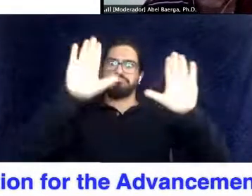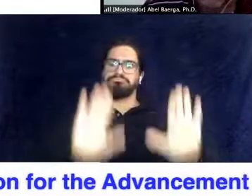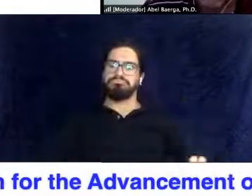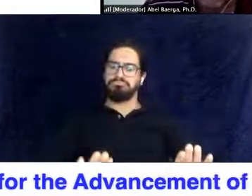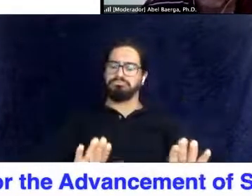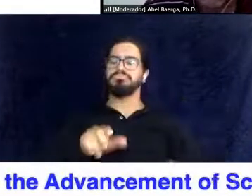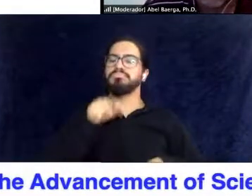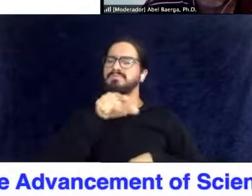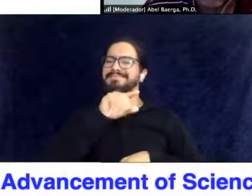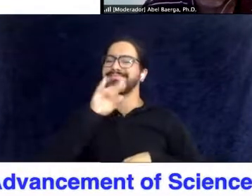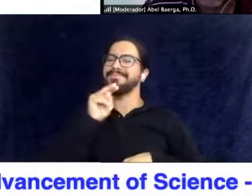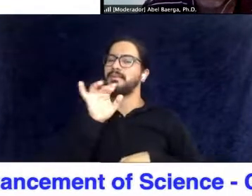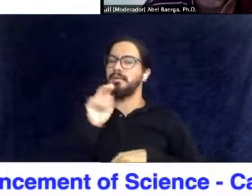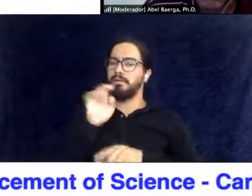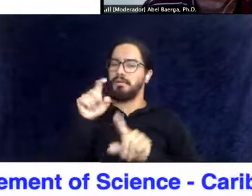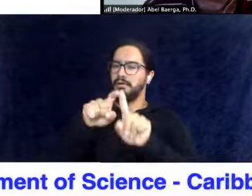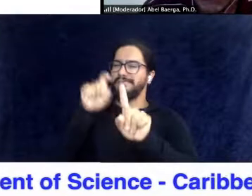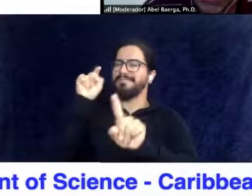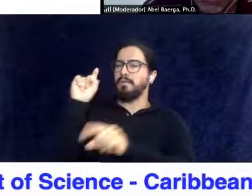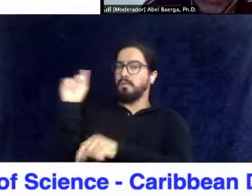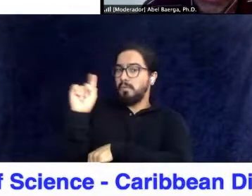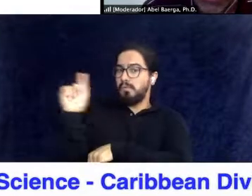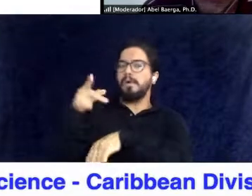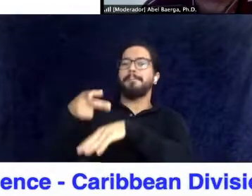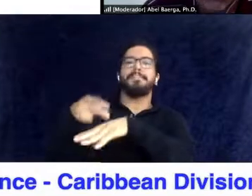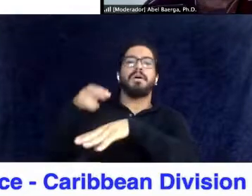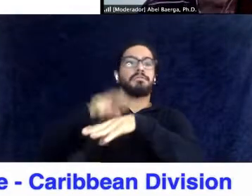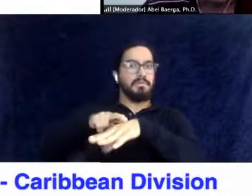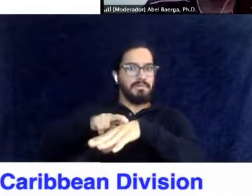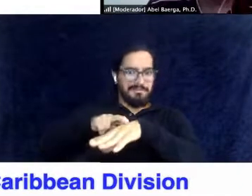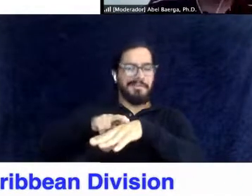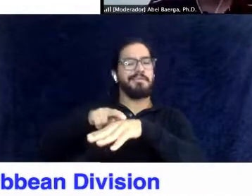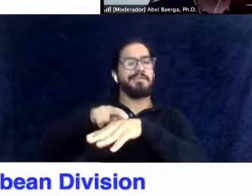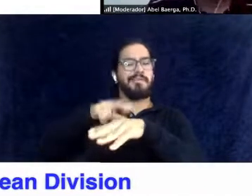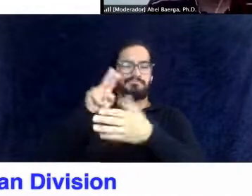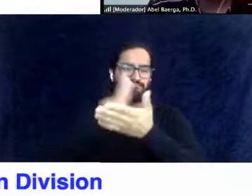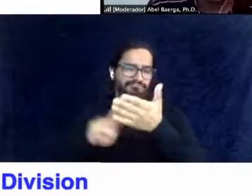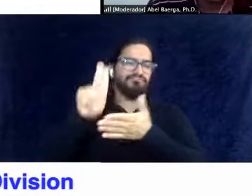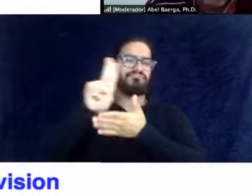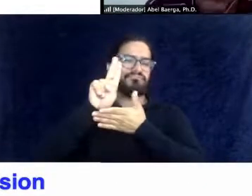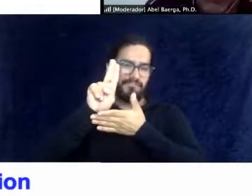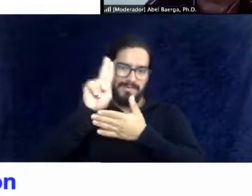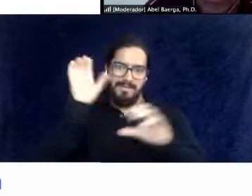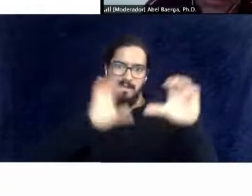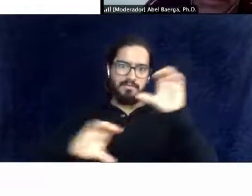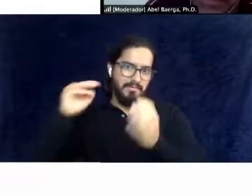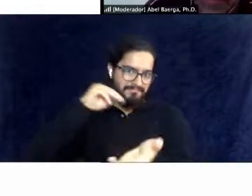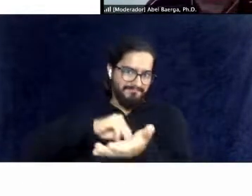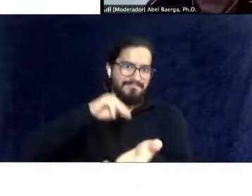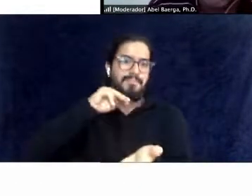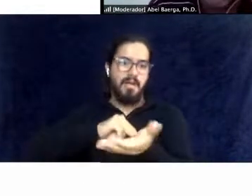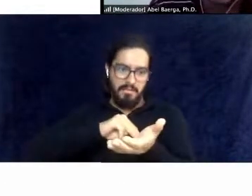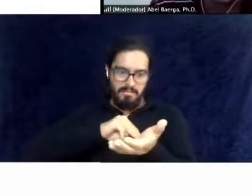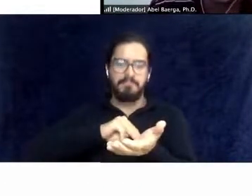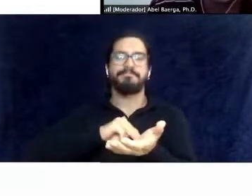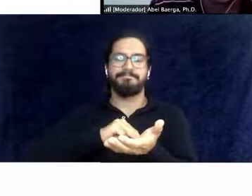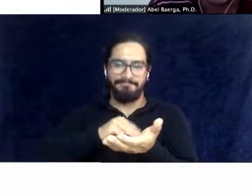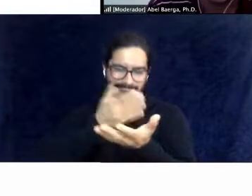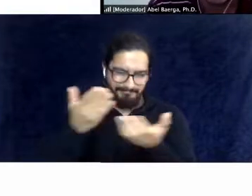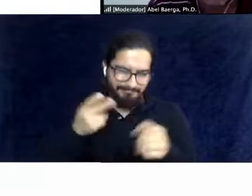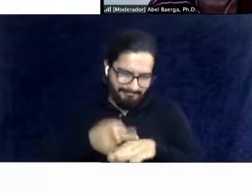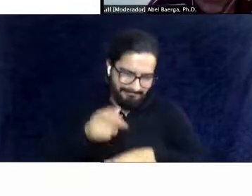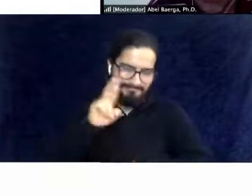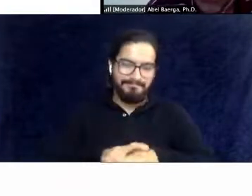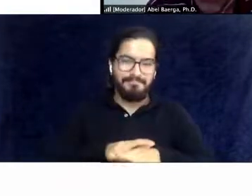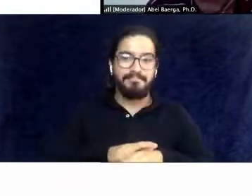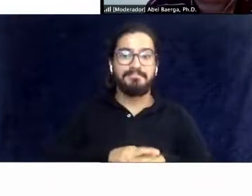Lozada joins us from the Recinto de Ciencias Médicas of the University of Puerto Rico, the Medical Sciences campus. And right now we have